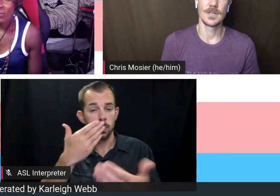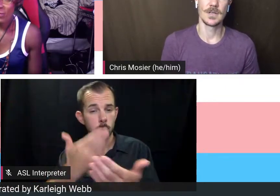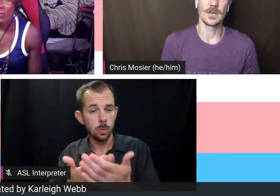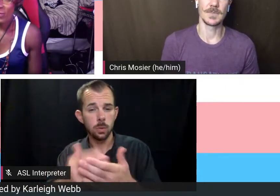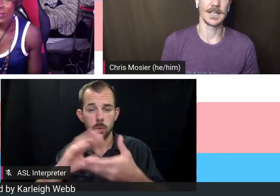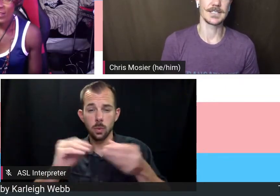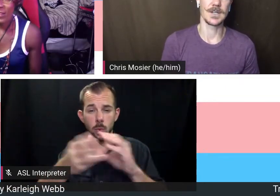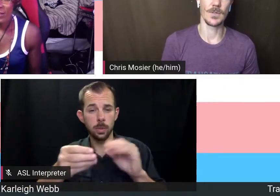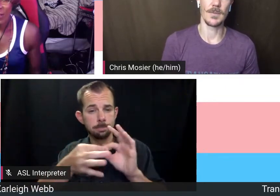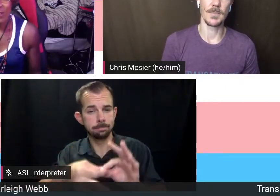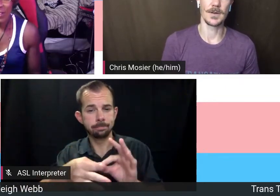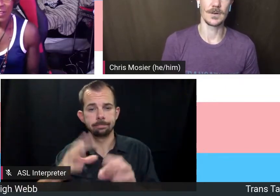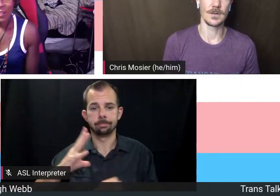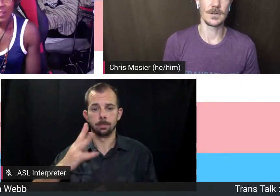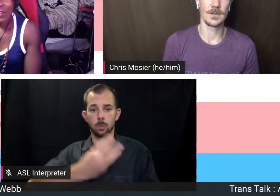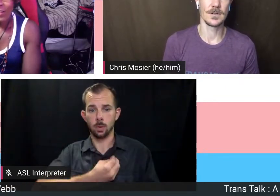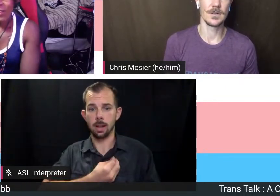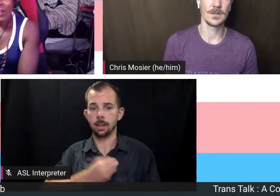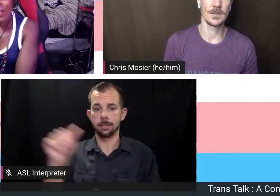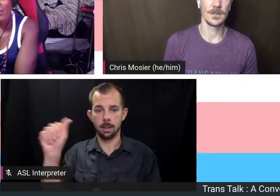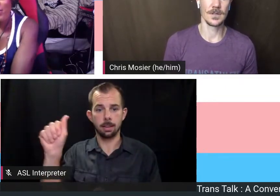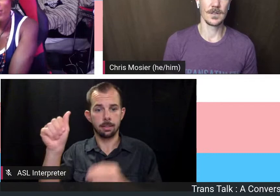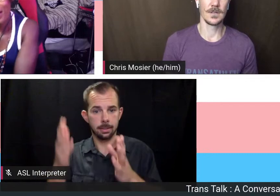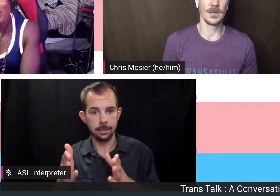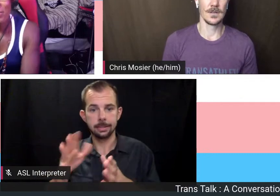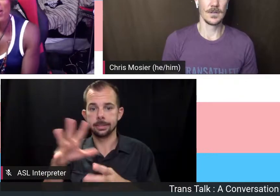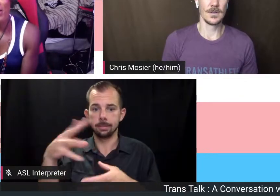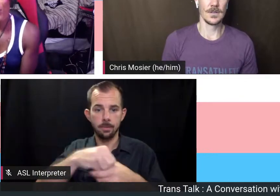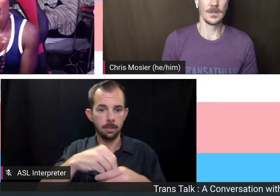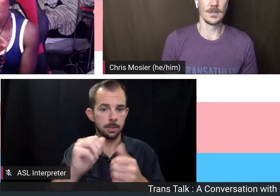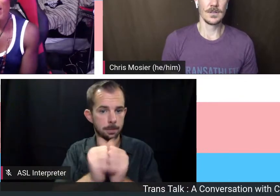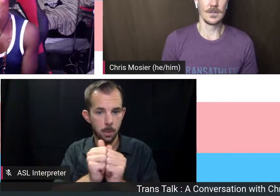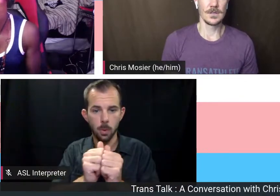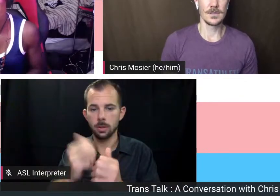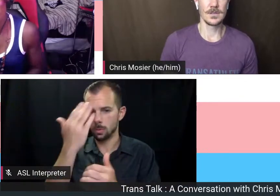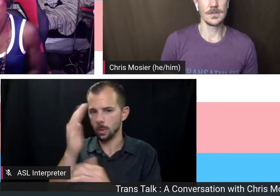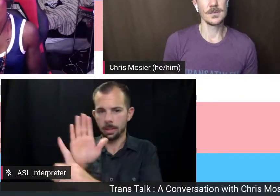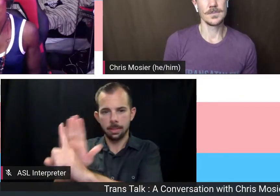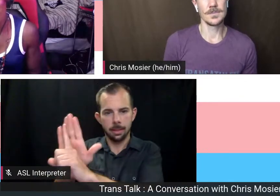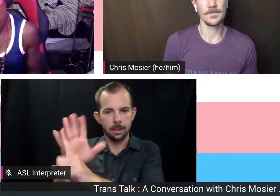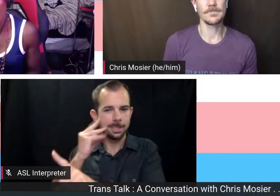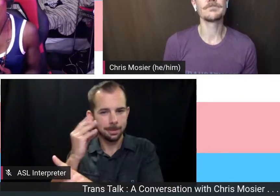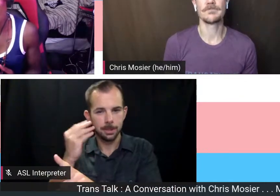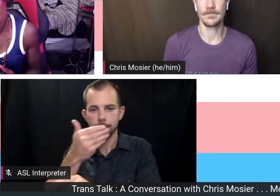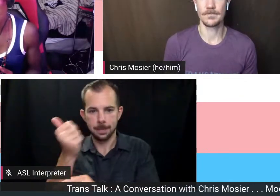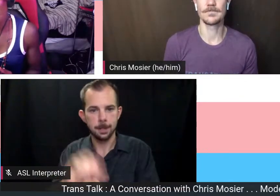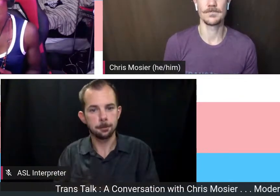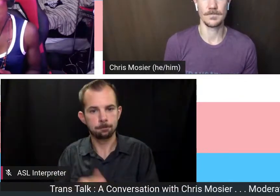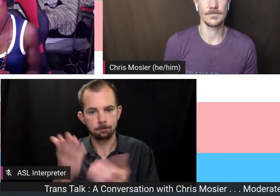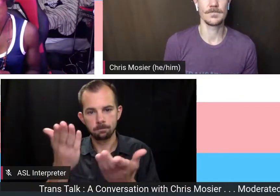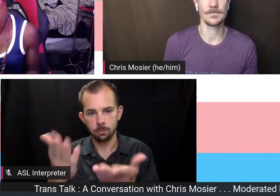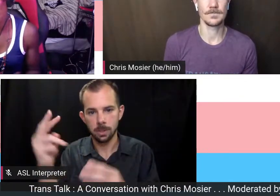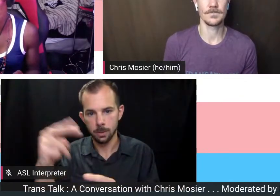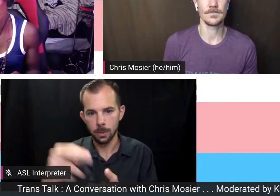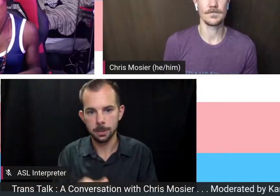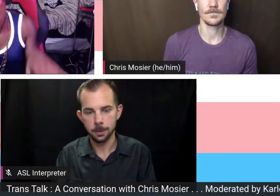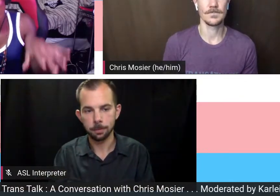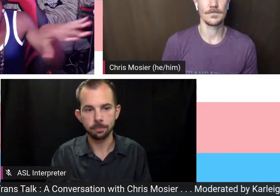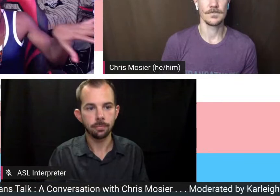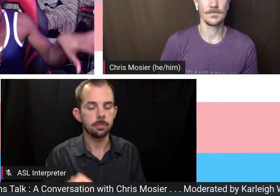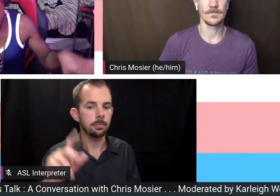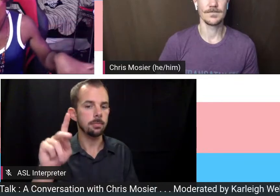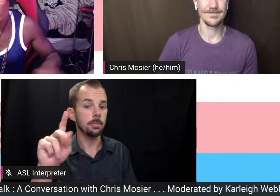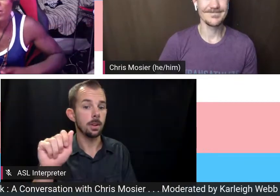and getting to know them better. And that's something I find that needs to be done a great deal. Mm-hmm. I got to see Changing the